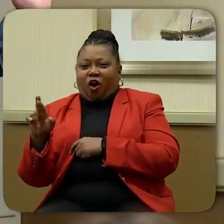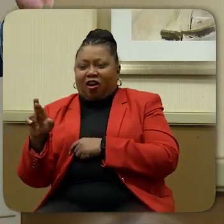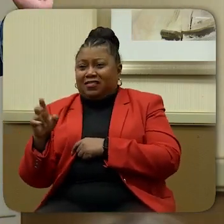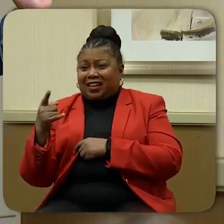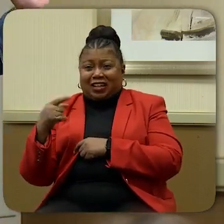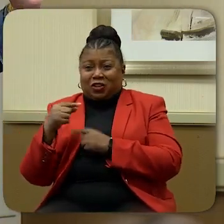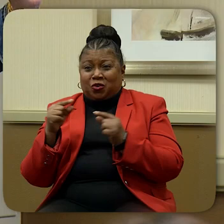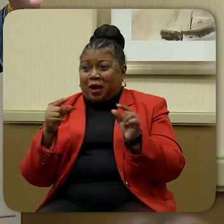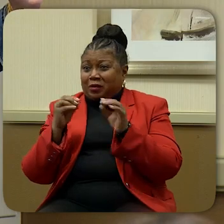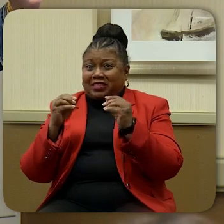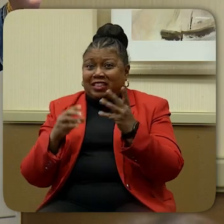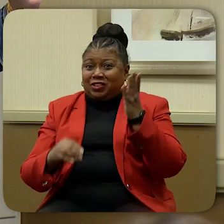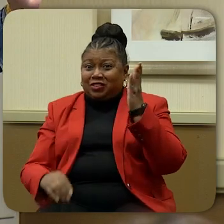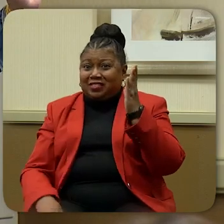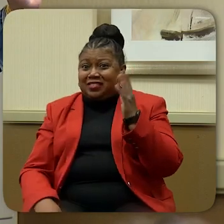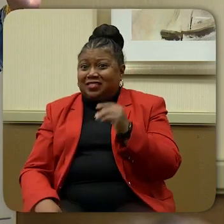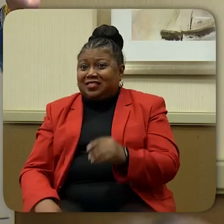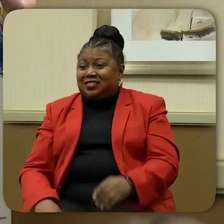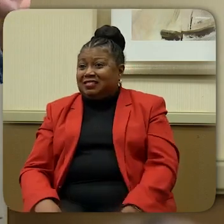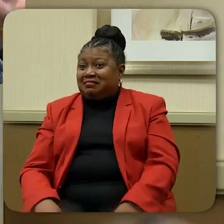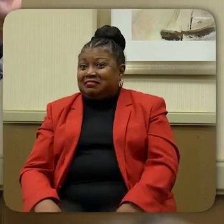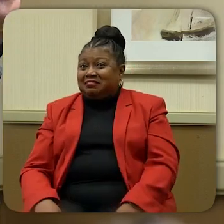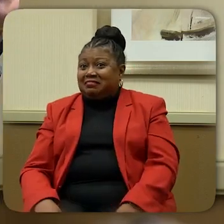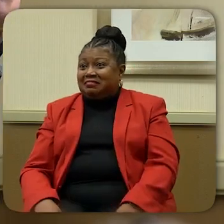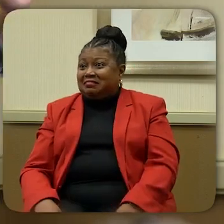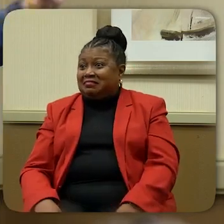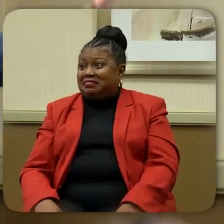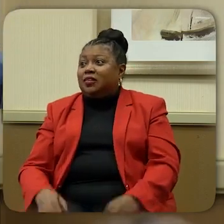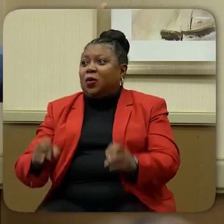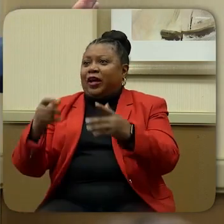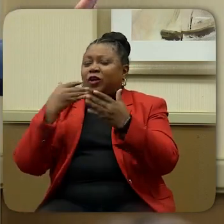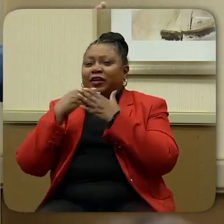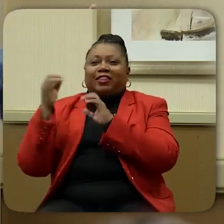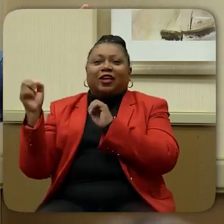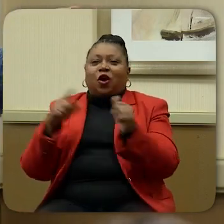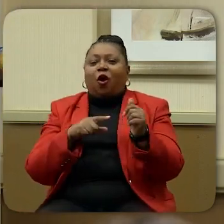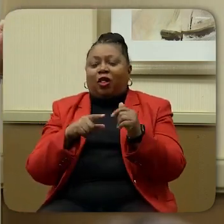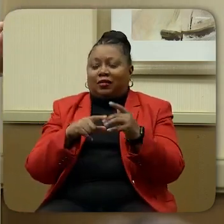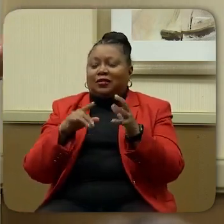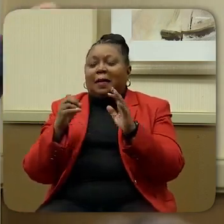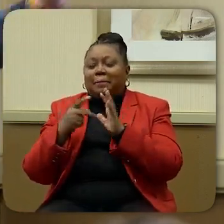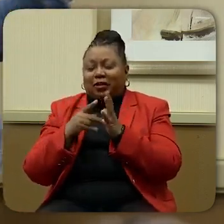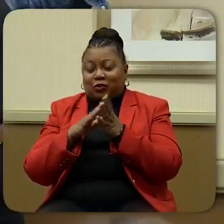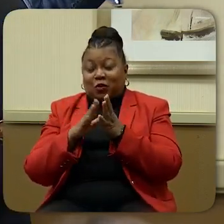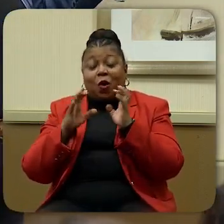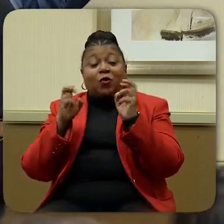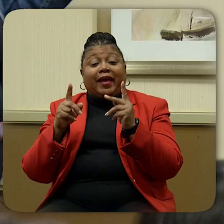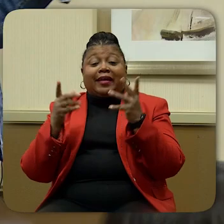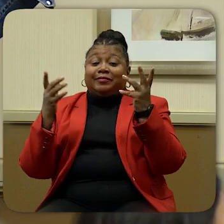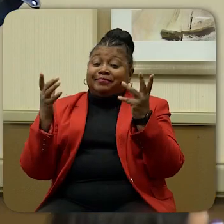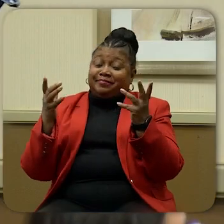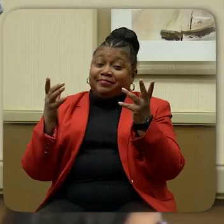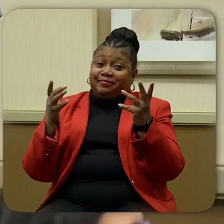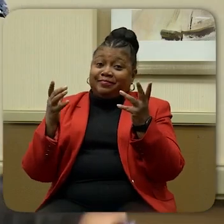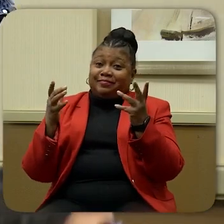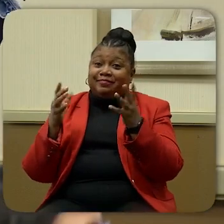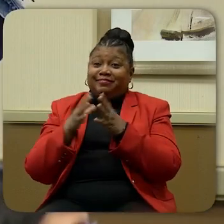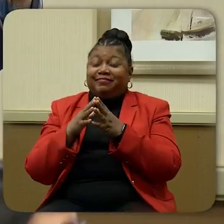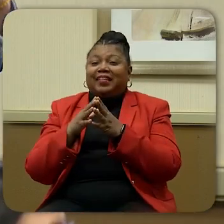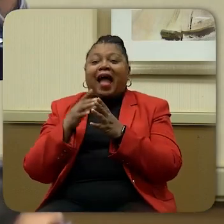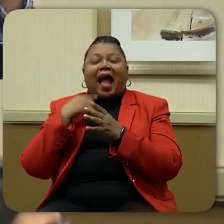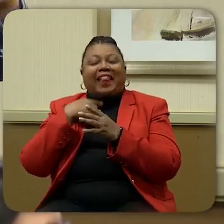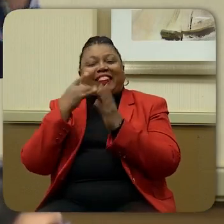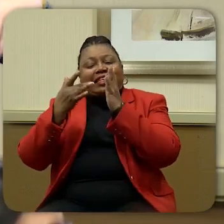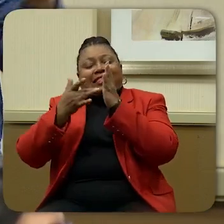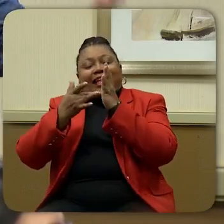anyone a grammar teacher in here? Okay, good. They all are back at school. Okay. So I